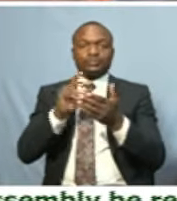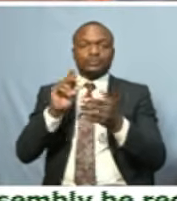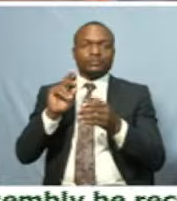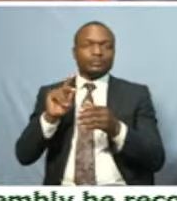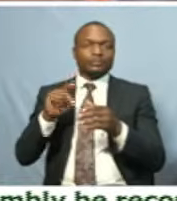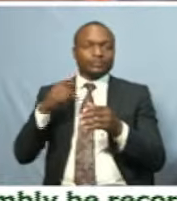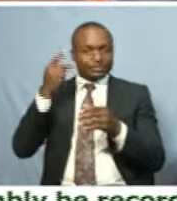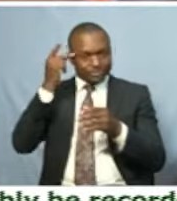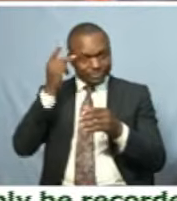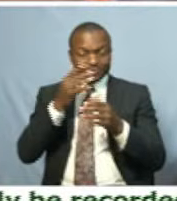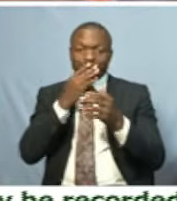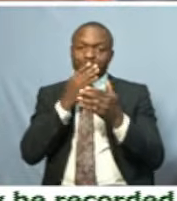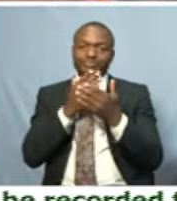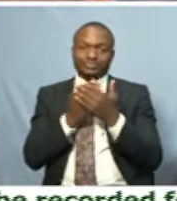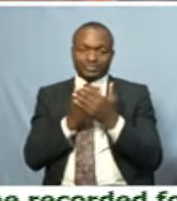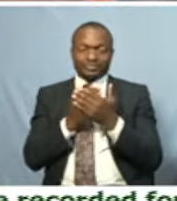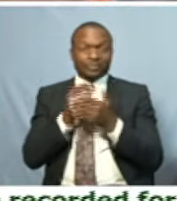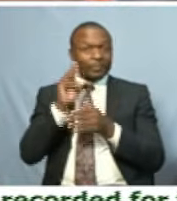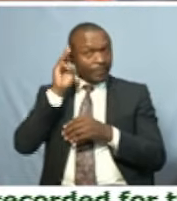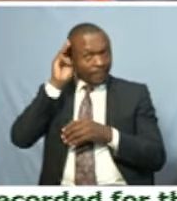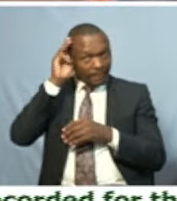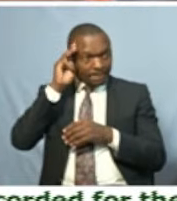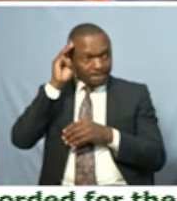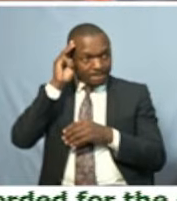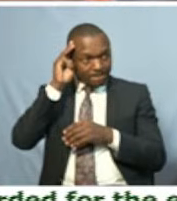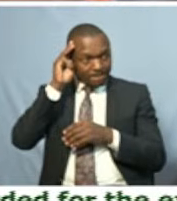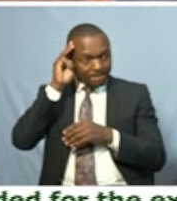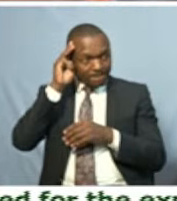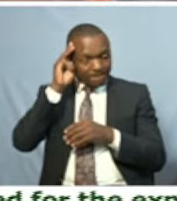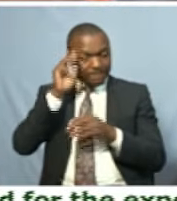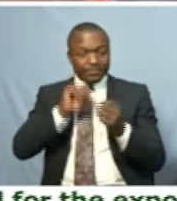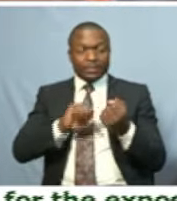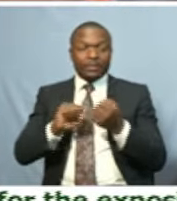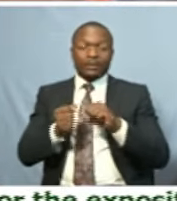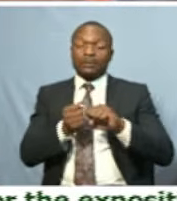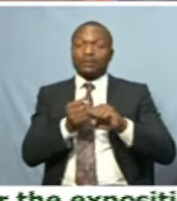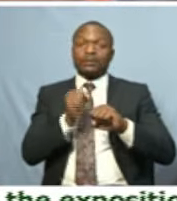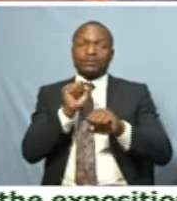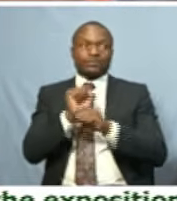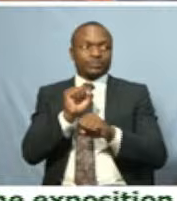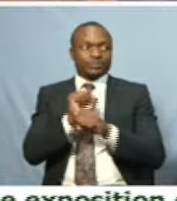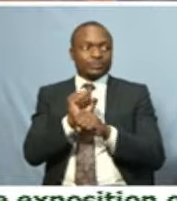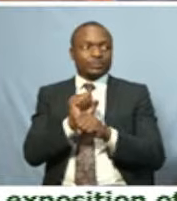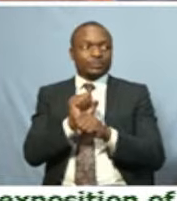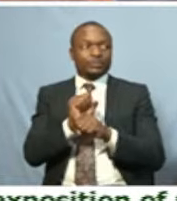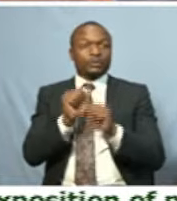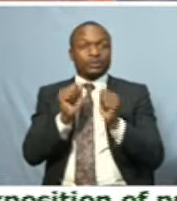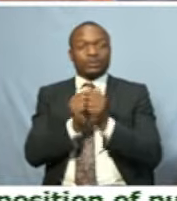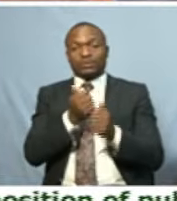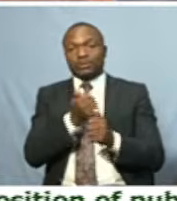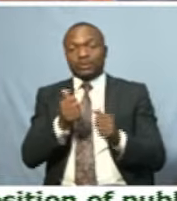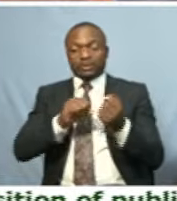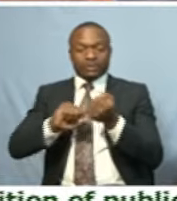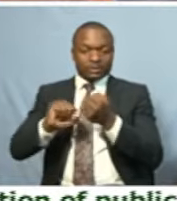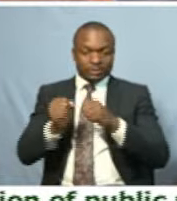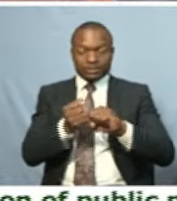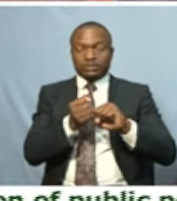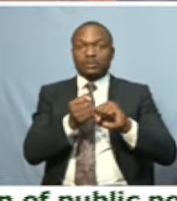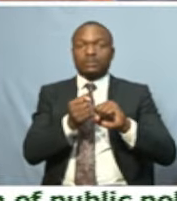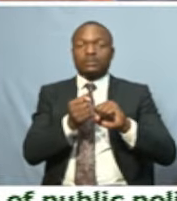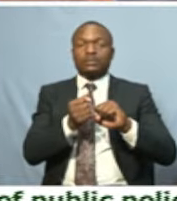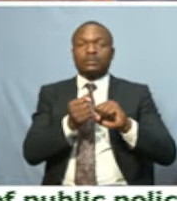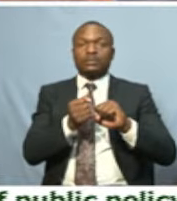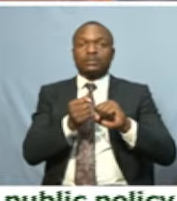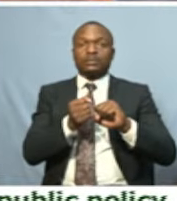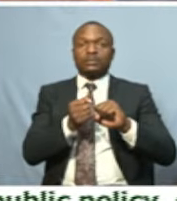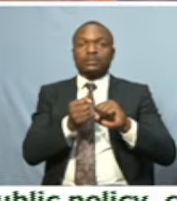and commendable. The Ministry of Defense, working closely with other security wings, remains